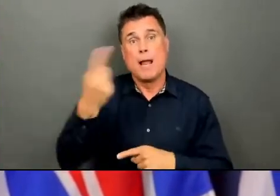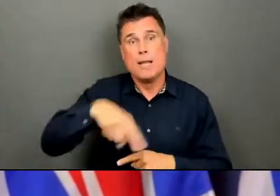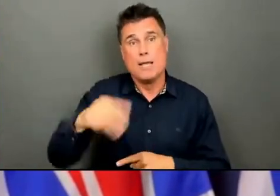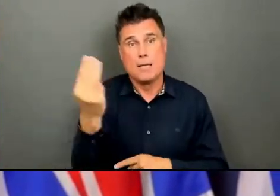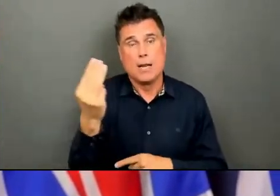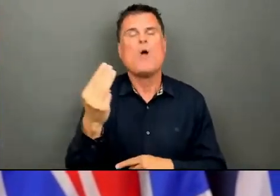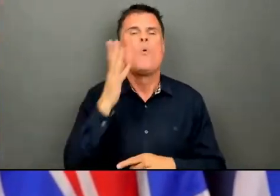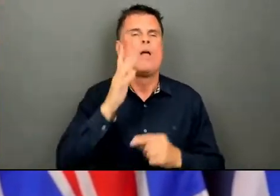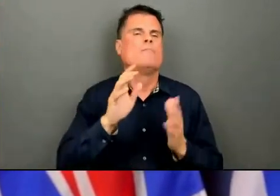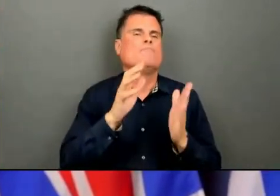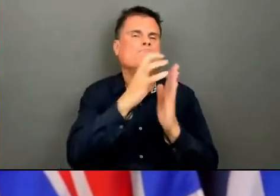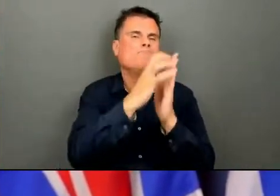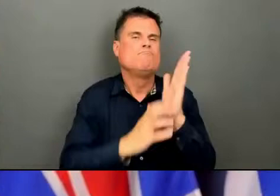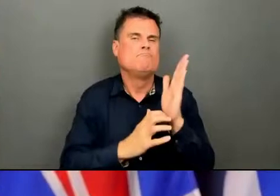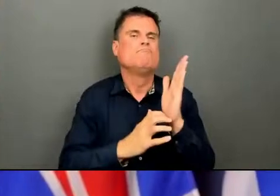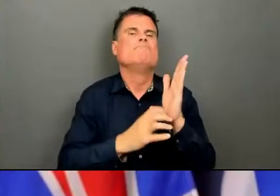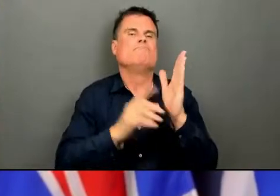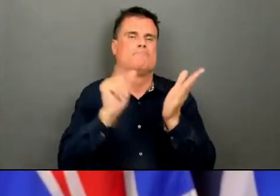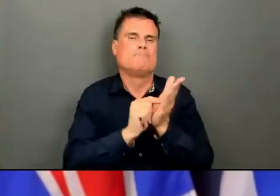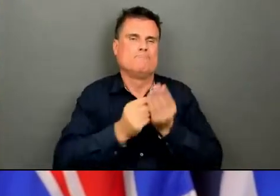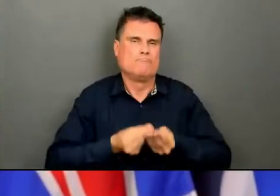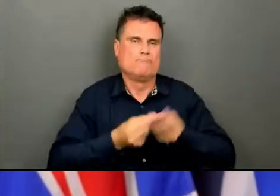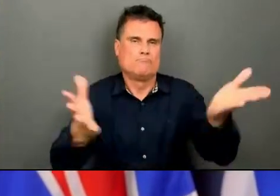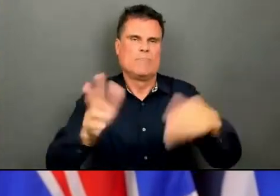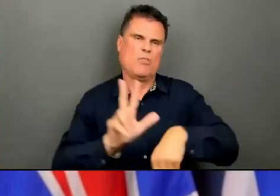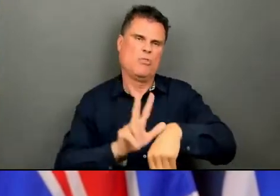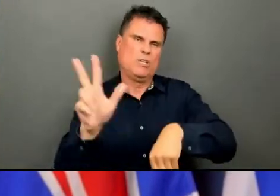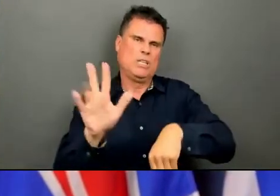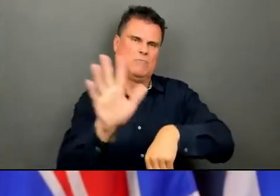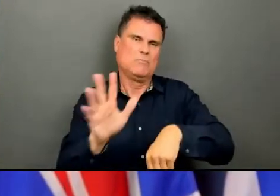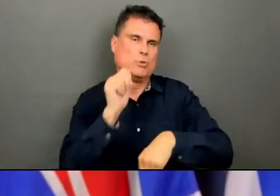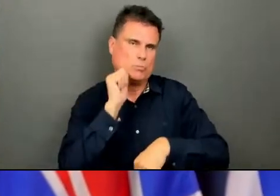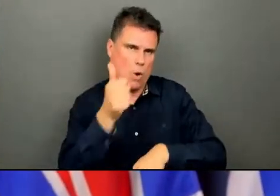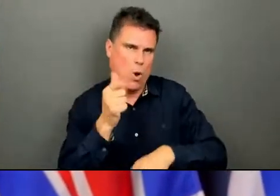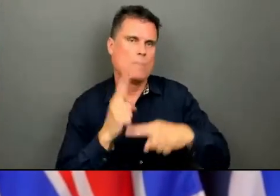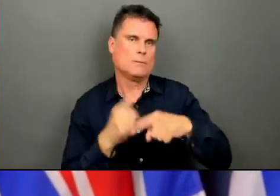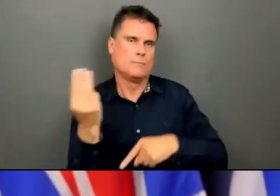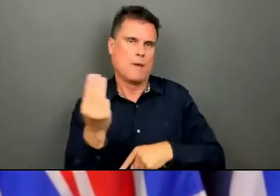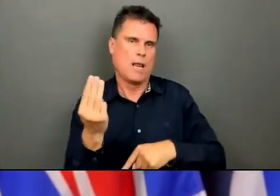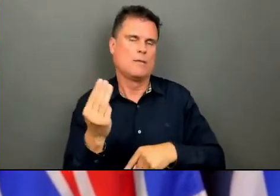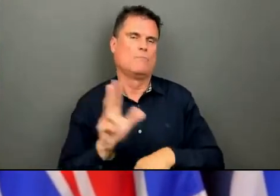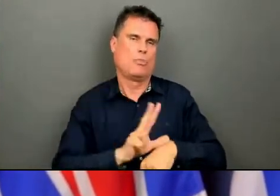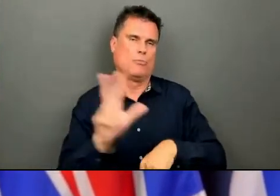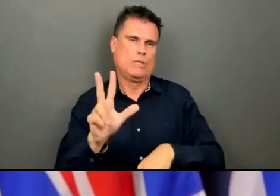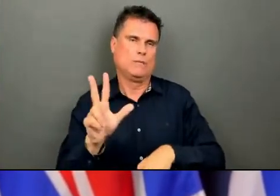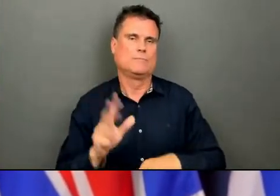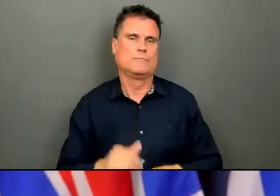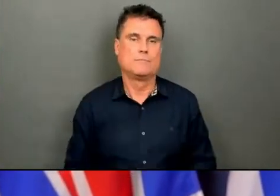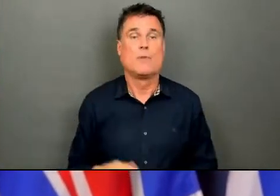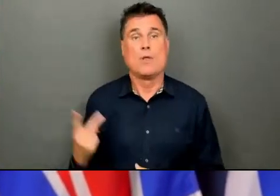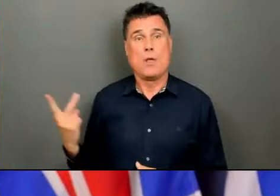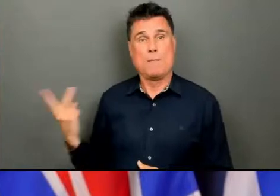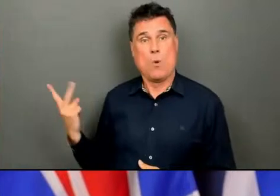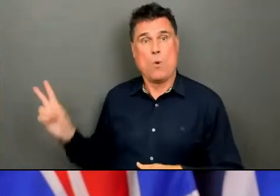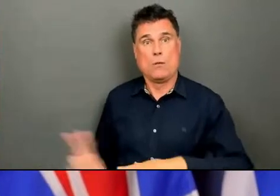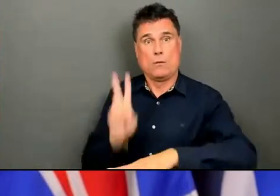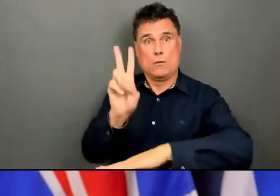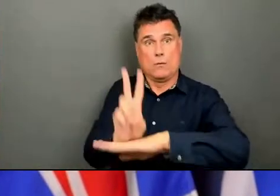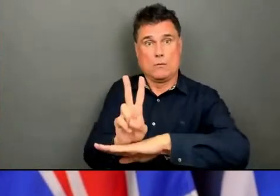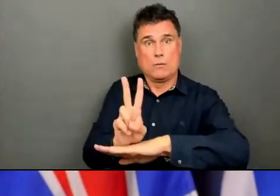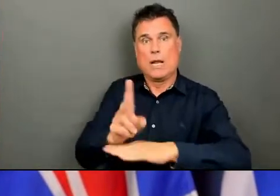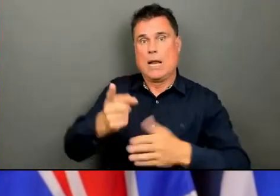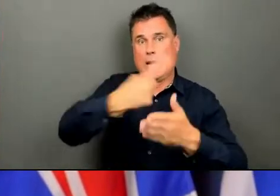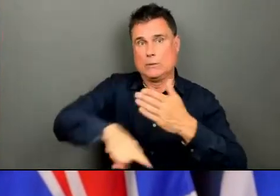briefings at 3 o'clock about the COVID-19 pandemic in British Columbia. Dr. Henry and I will next be doing a briefing on the issue